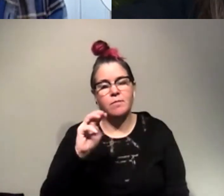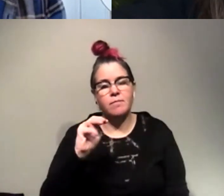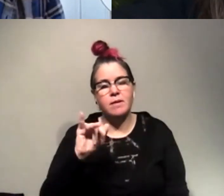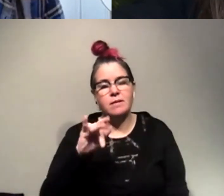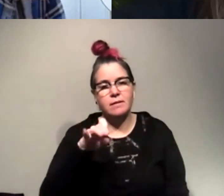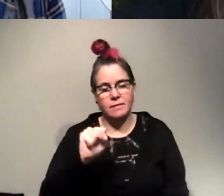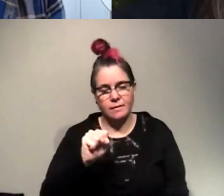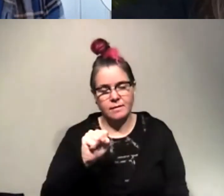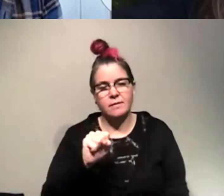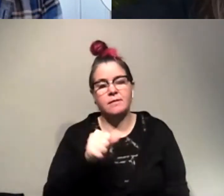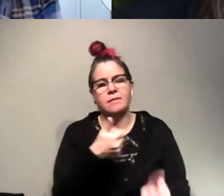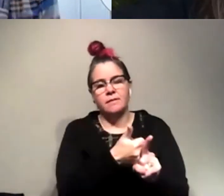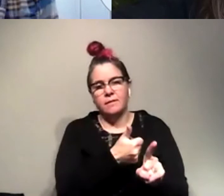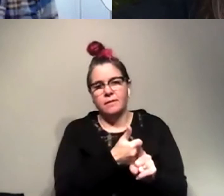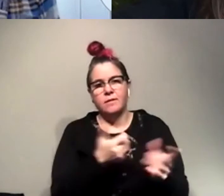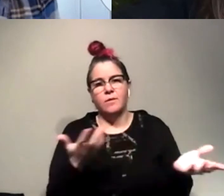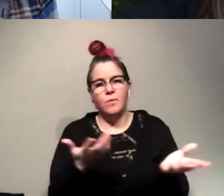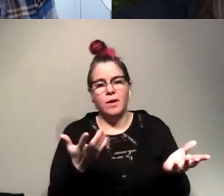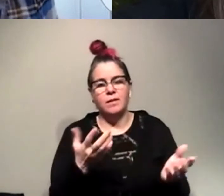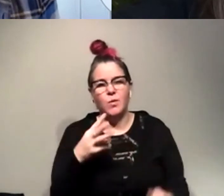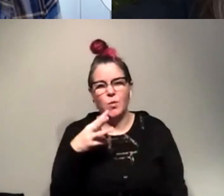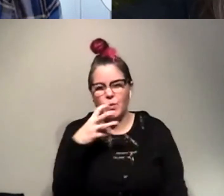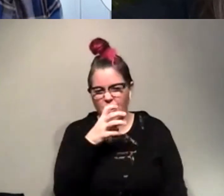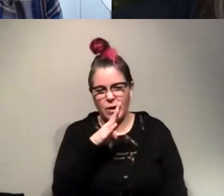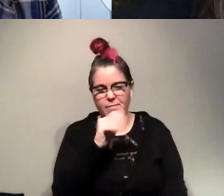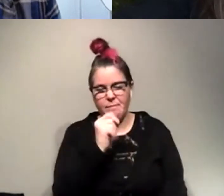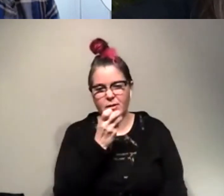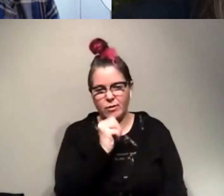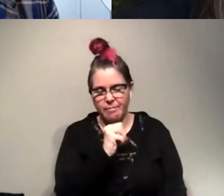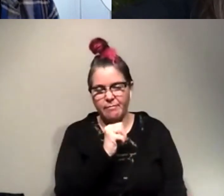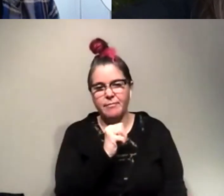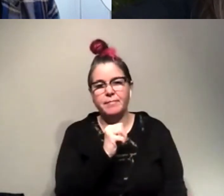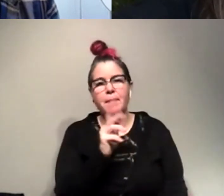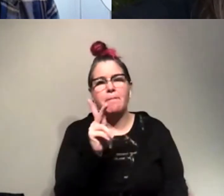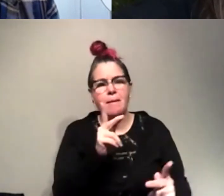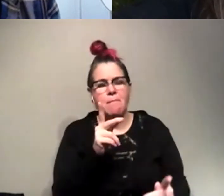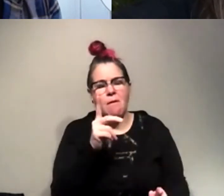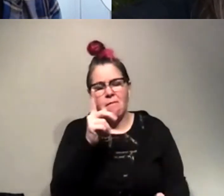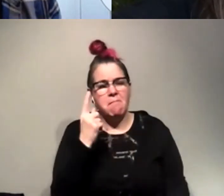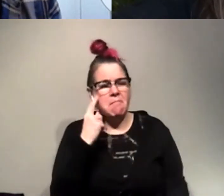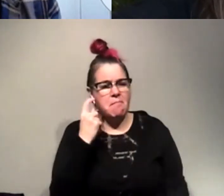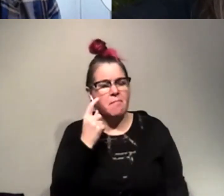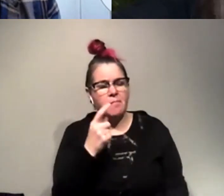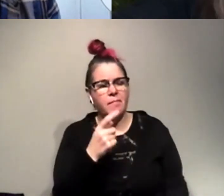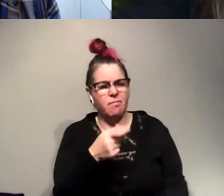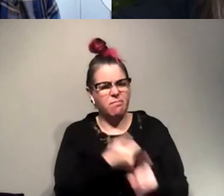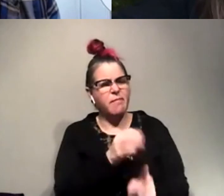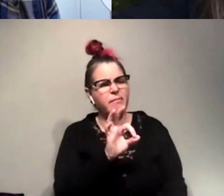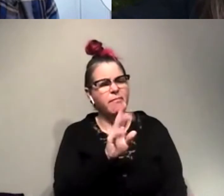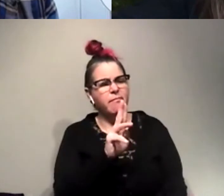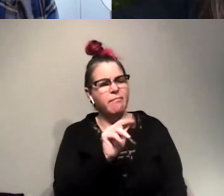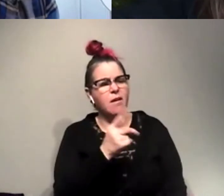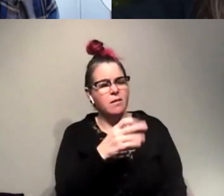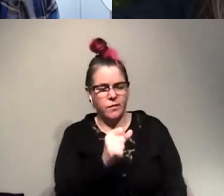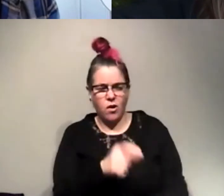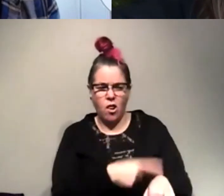Streptomyces they're a weird bacterium. People thought for a long time they were a fungus. So for those of you